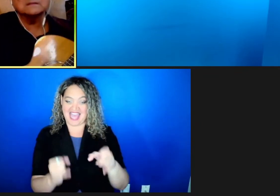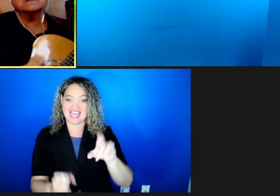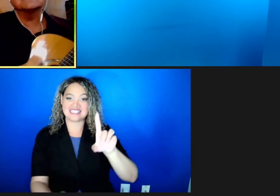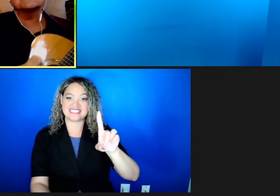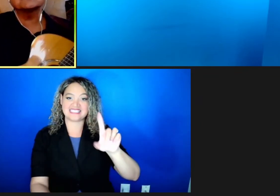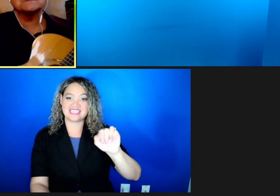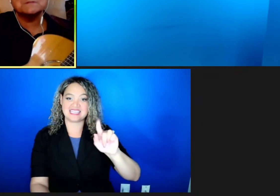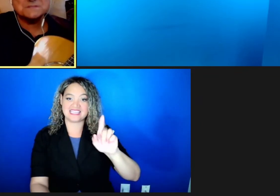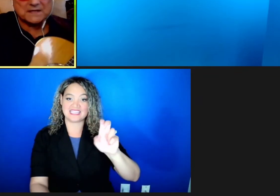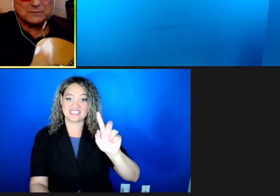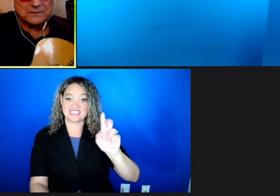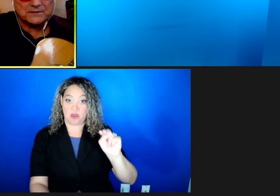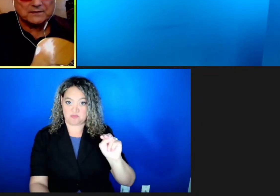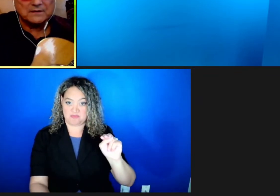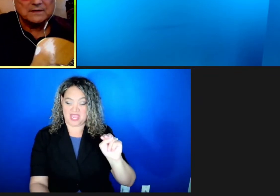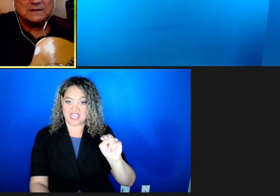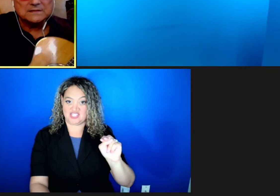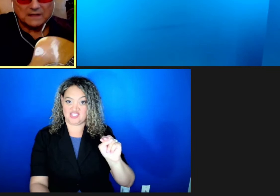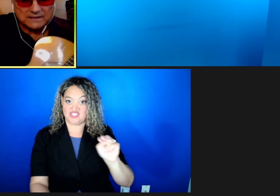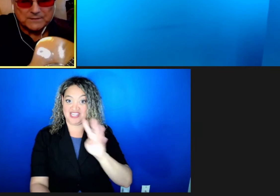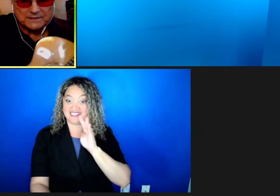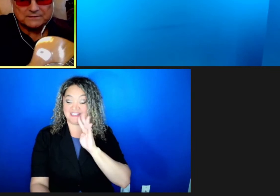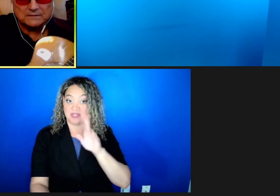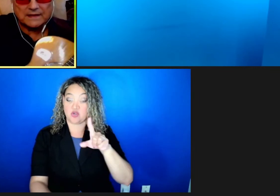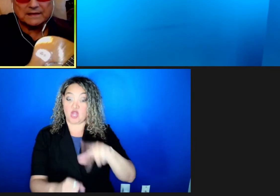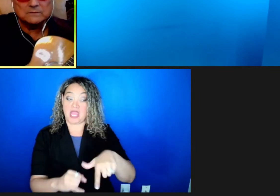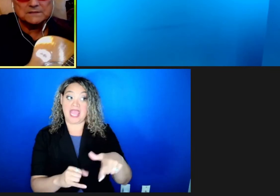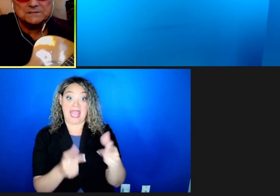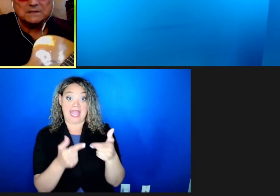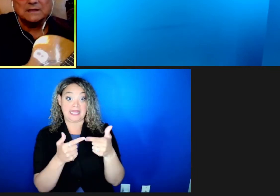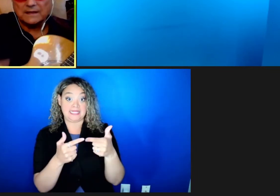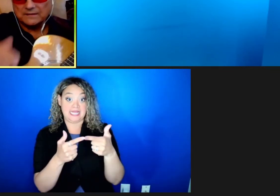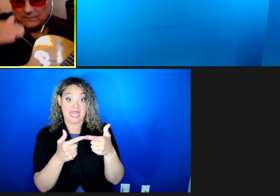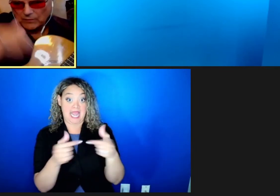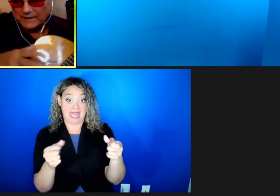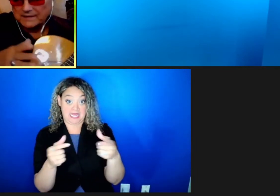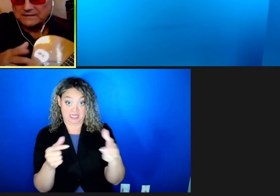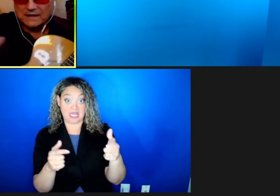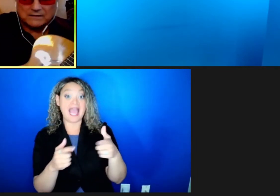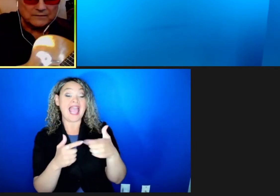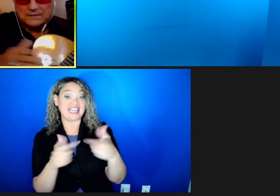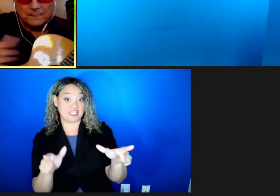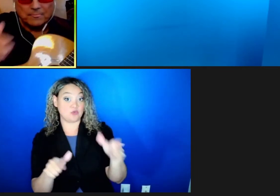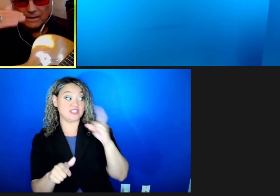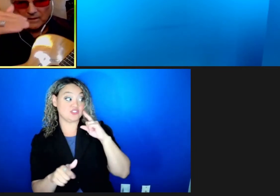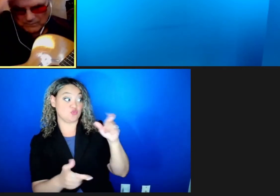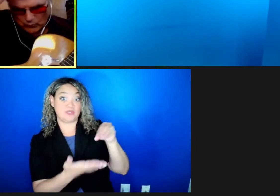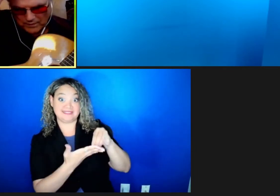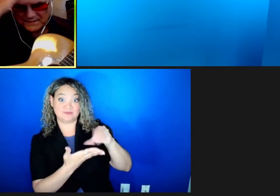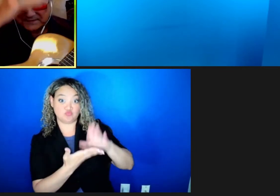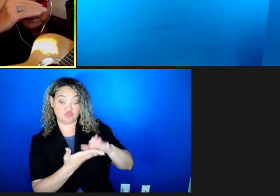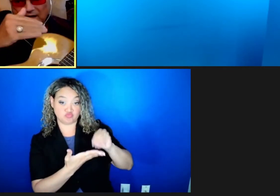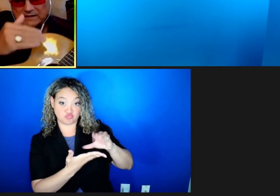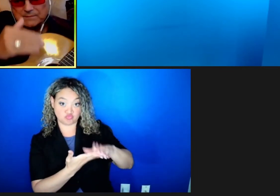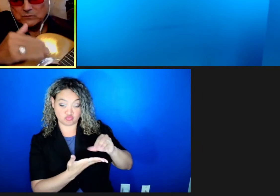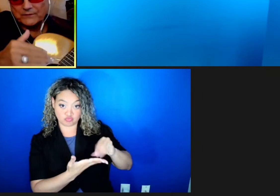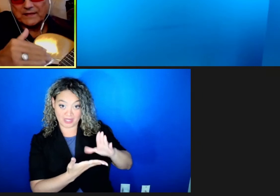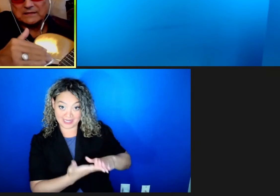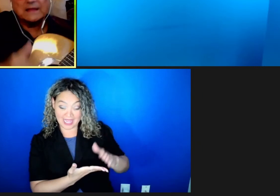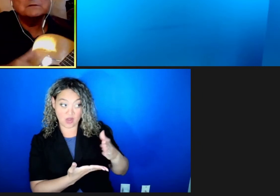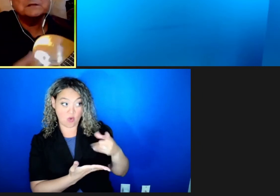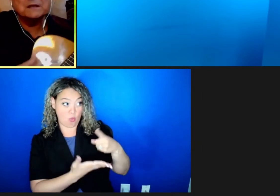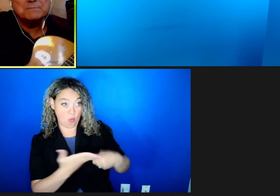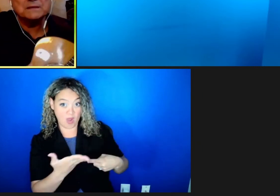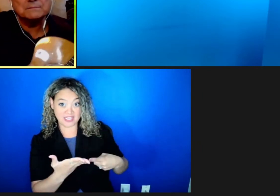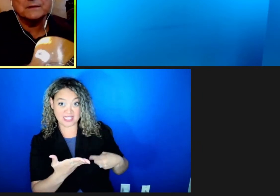a linguist was sitting with her, documenting her language and writing down, wanted to document what that